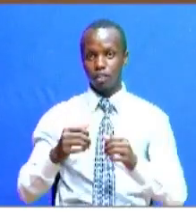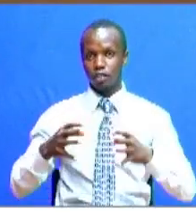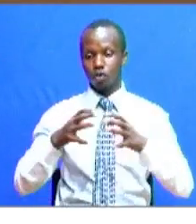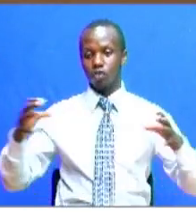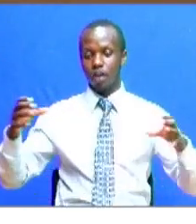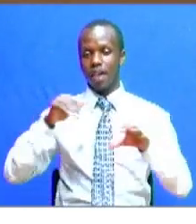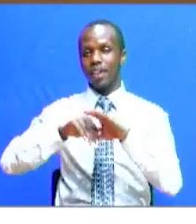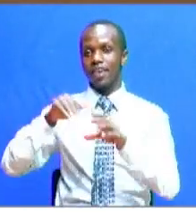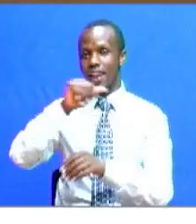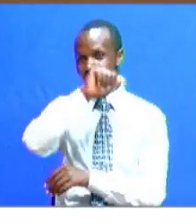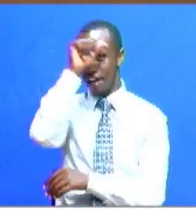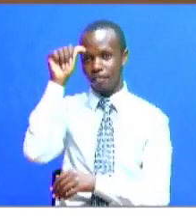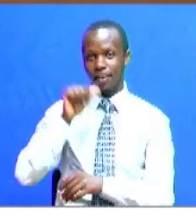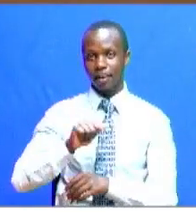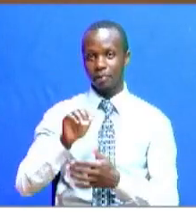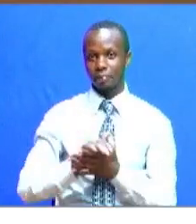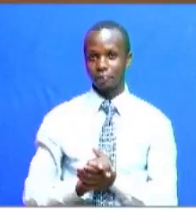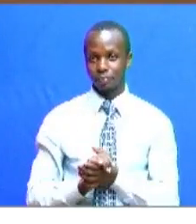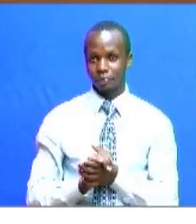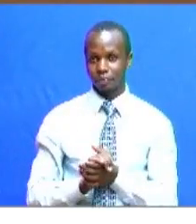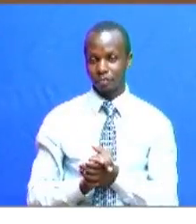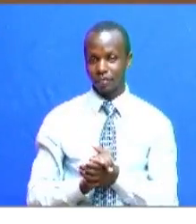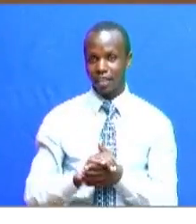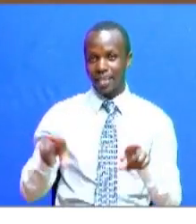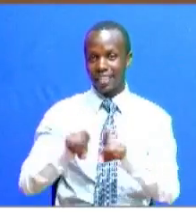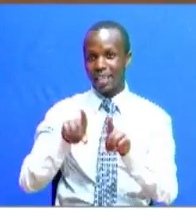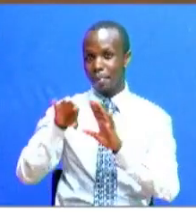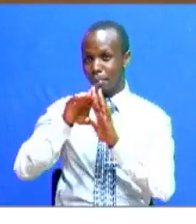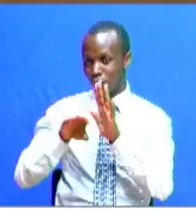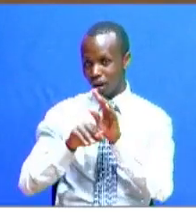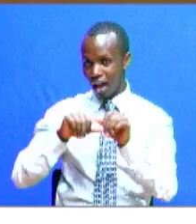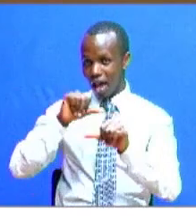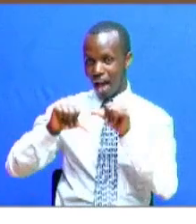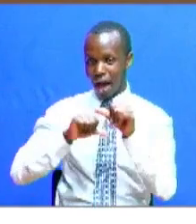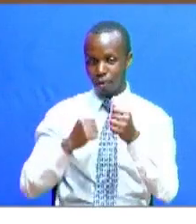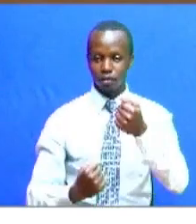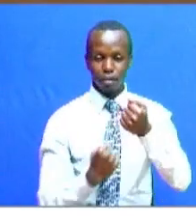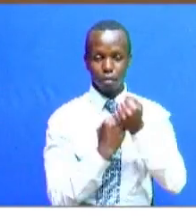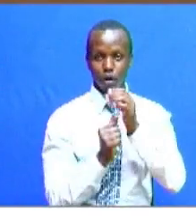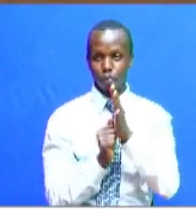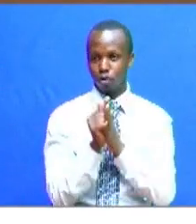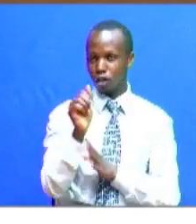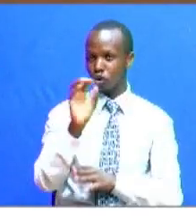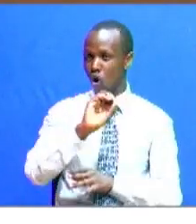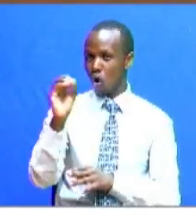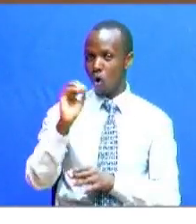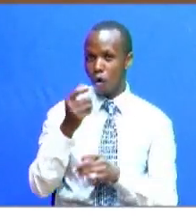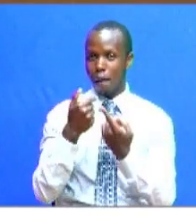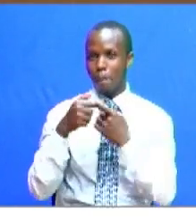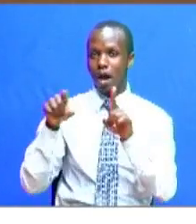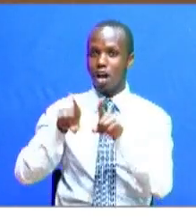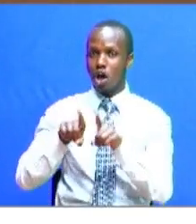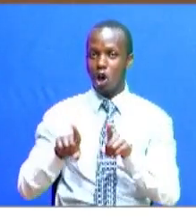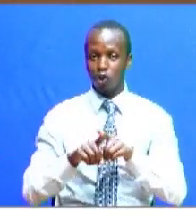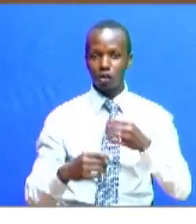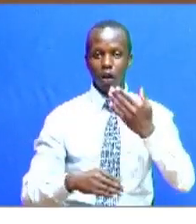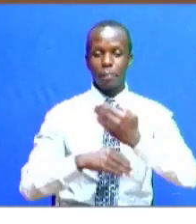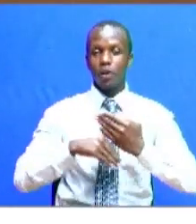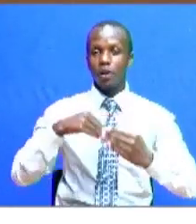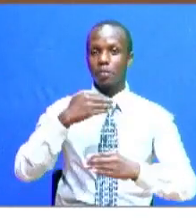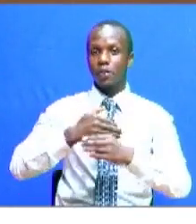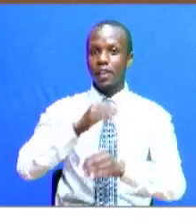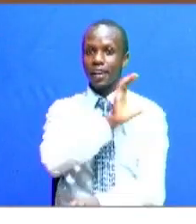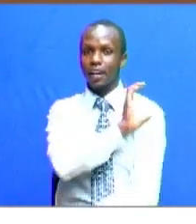Africa. Such programs are not just about enhancing production, but are also about building capacity